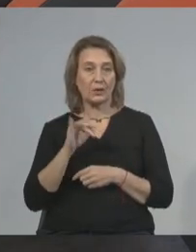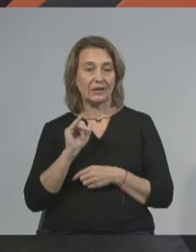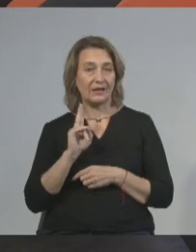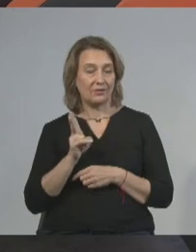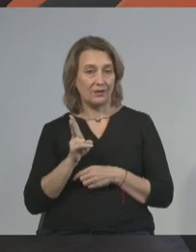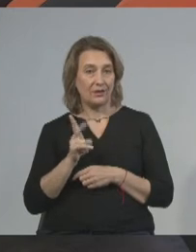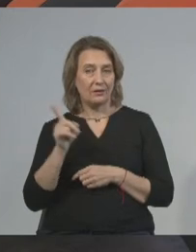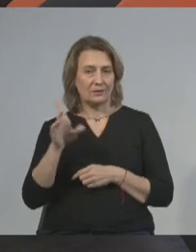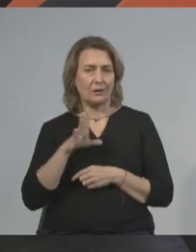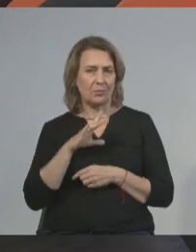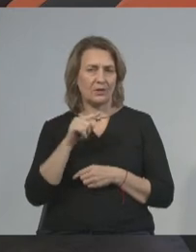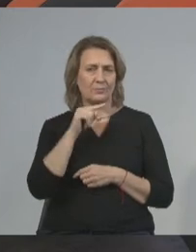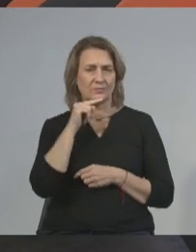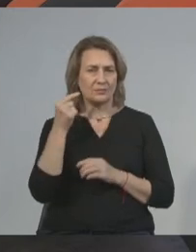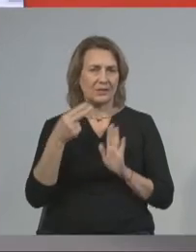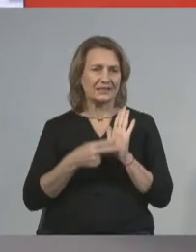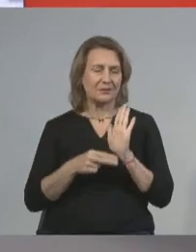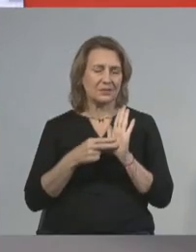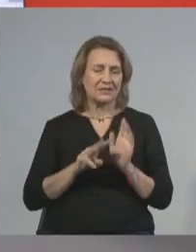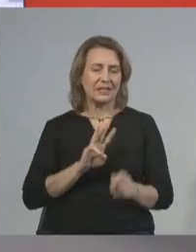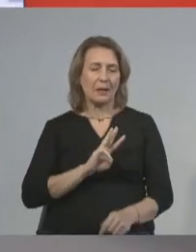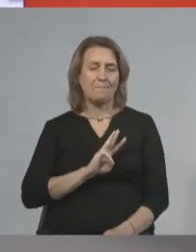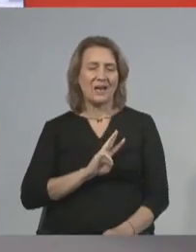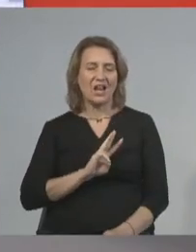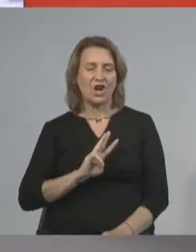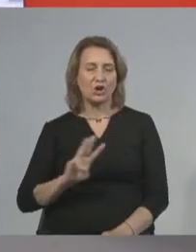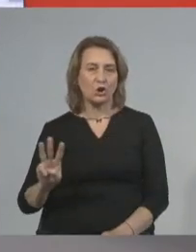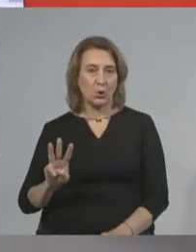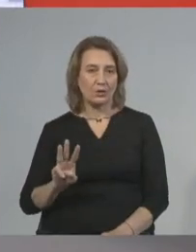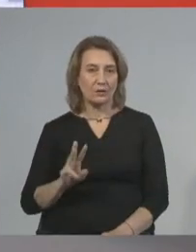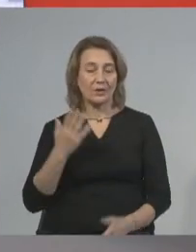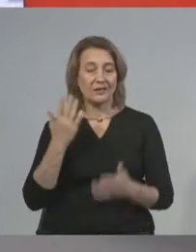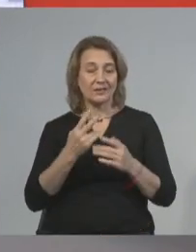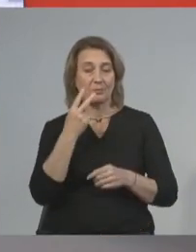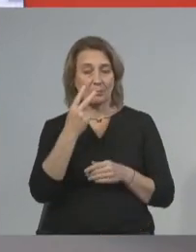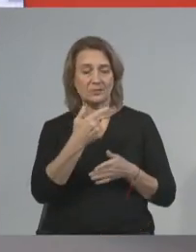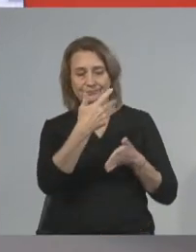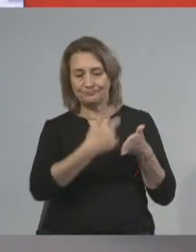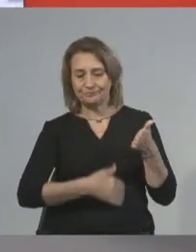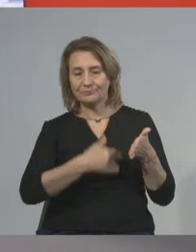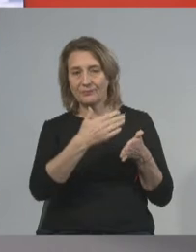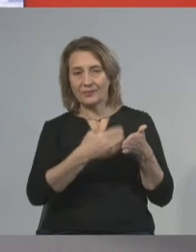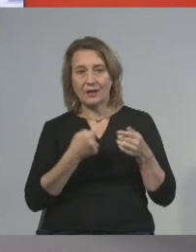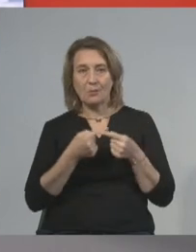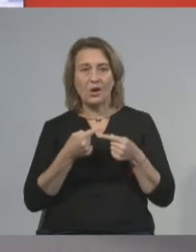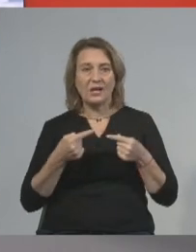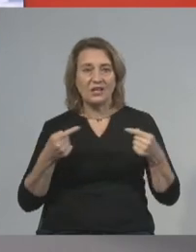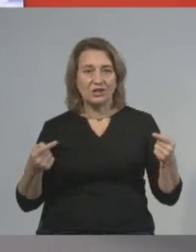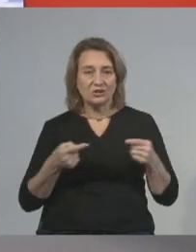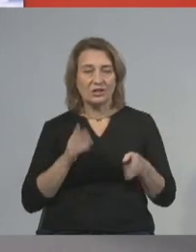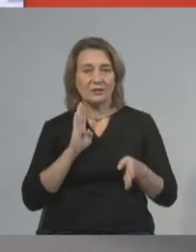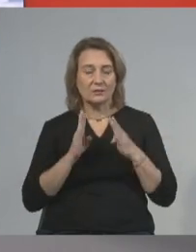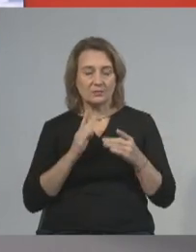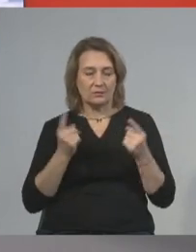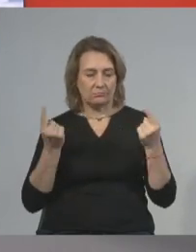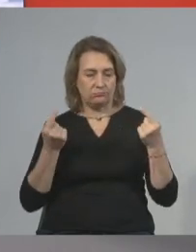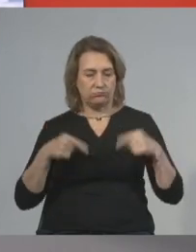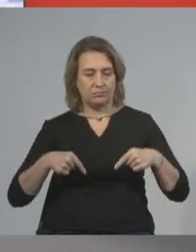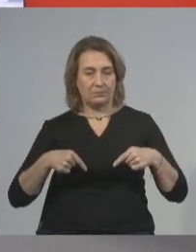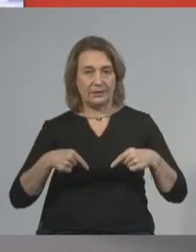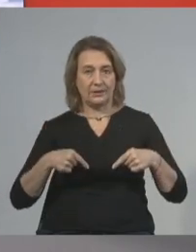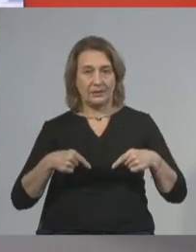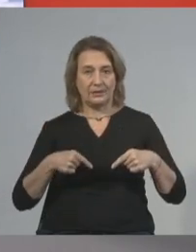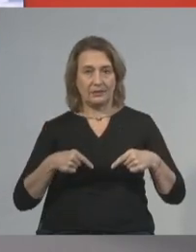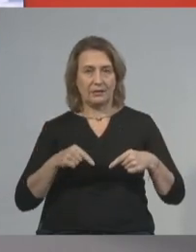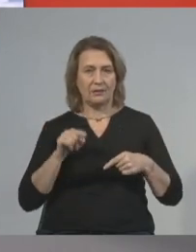bots including russian boats about 70 millions so if we analyze other accounts we can